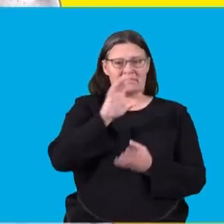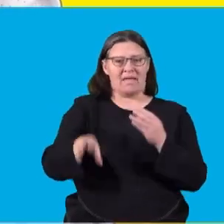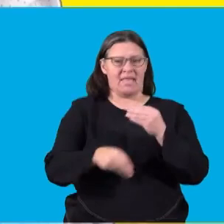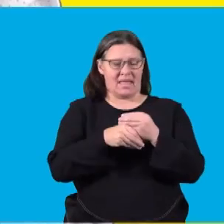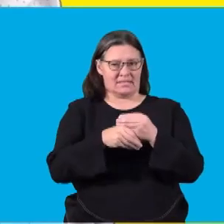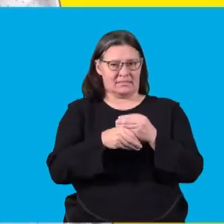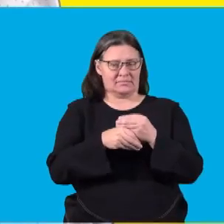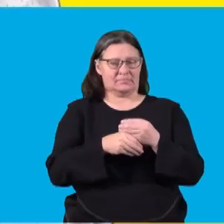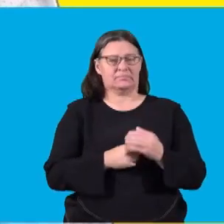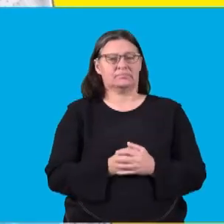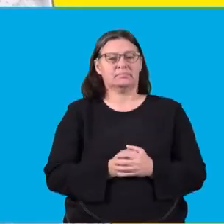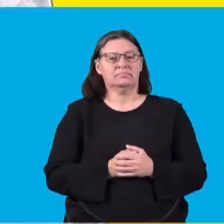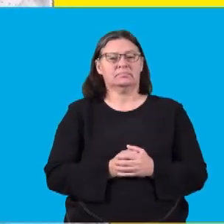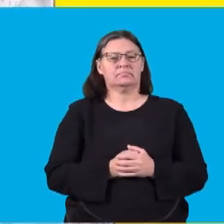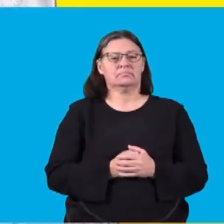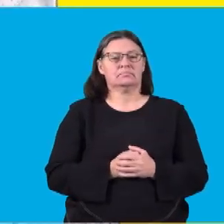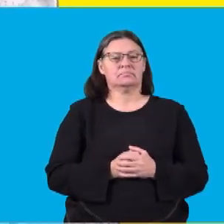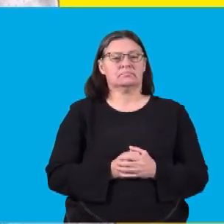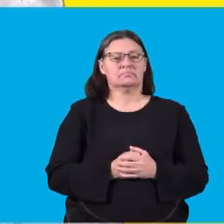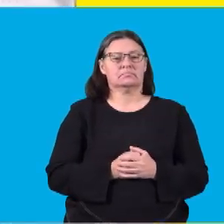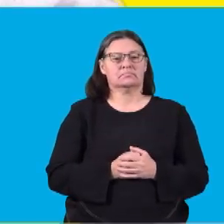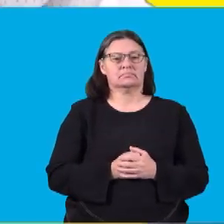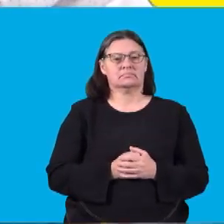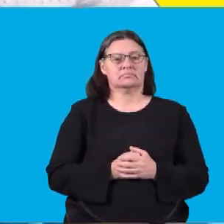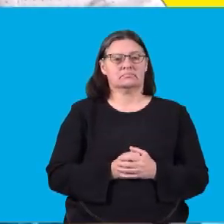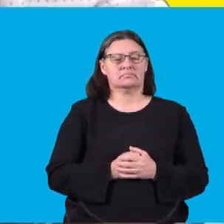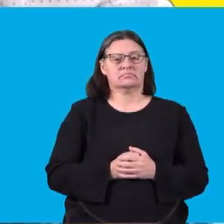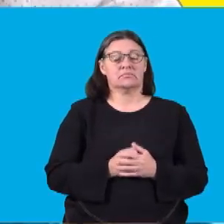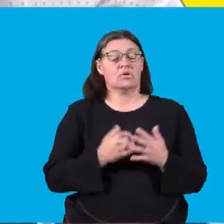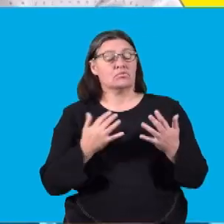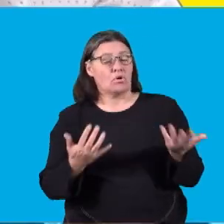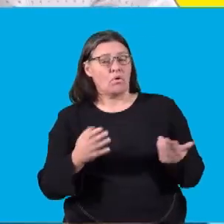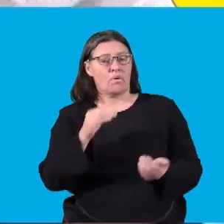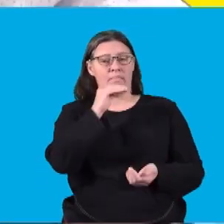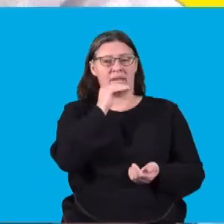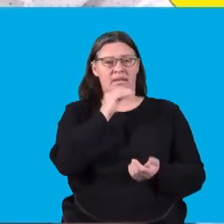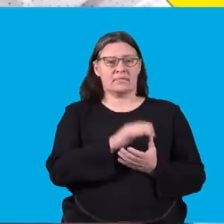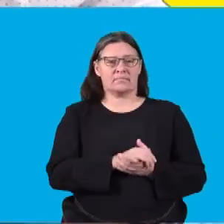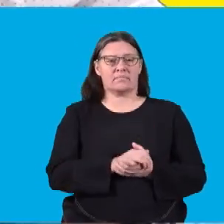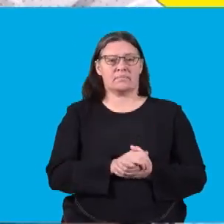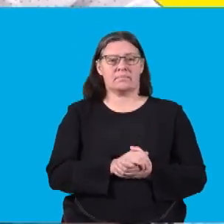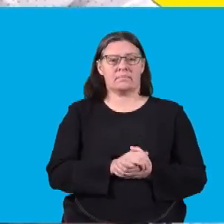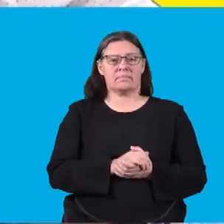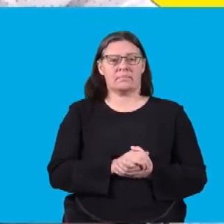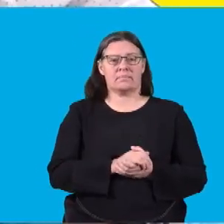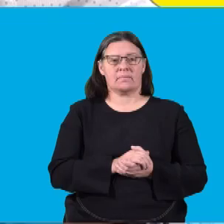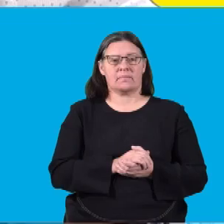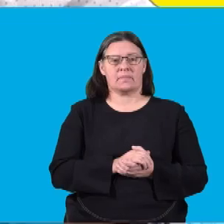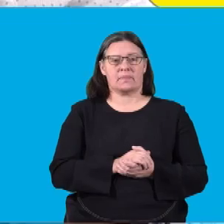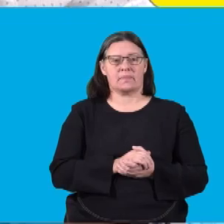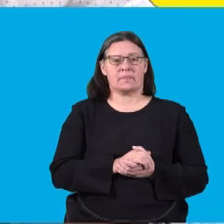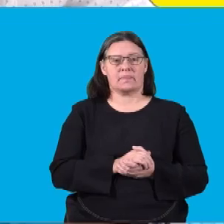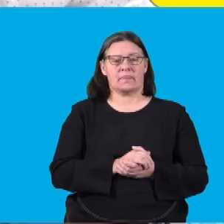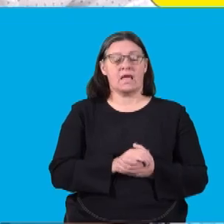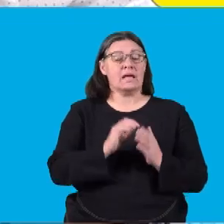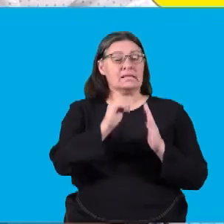must add it. You add it once income is accrued. So it means I'm going to come now